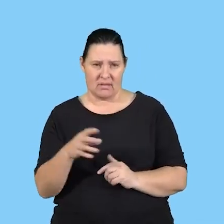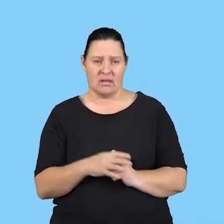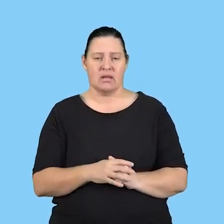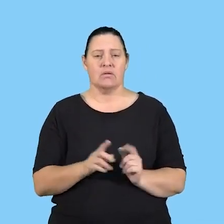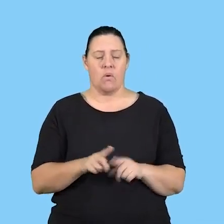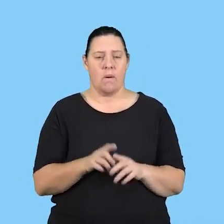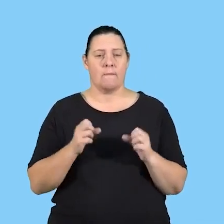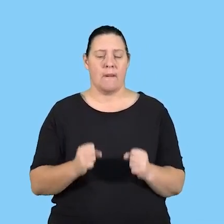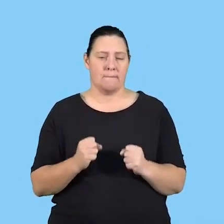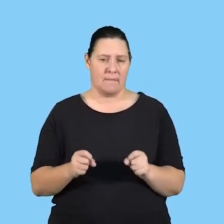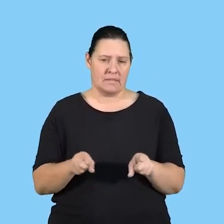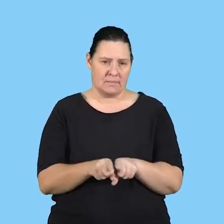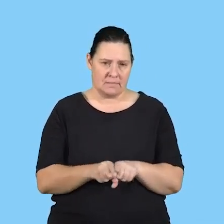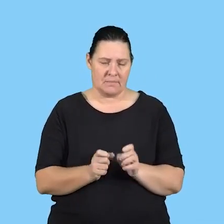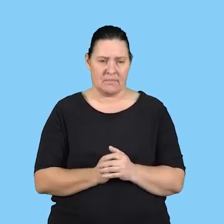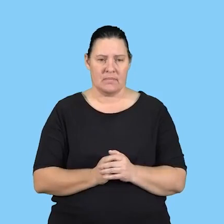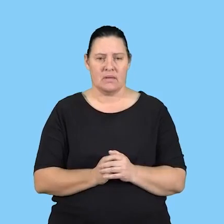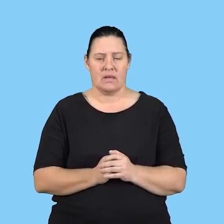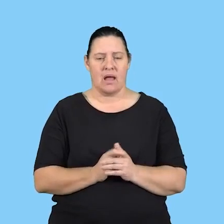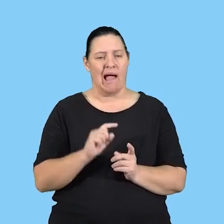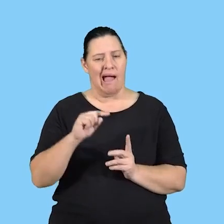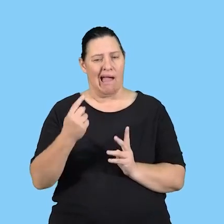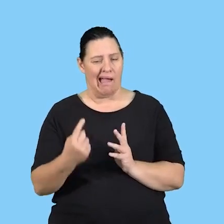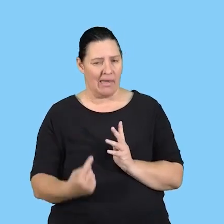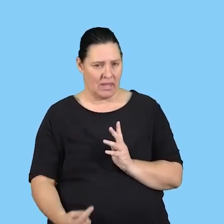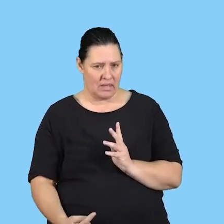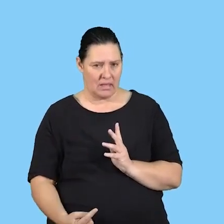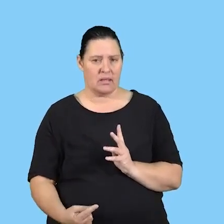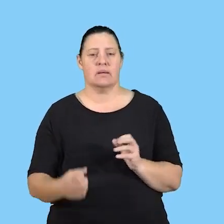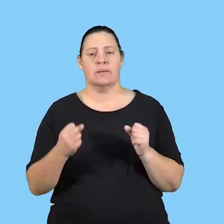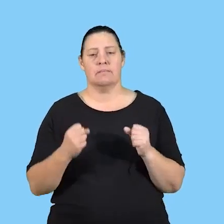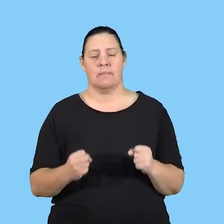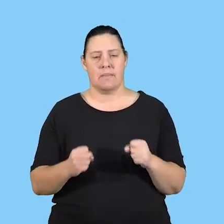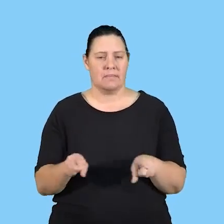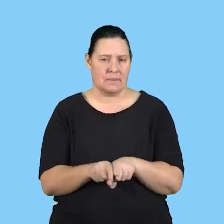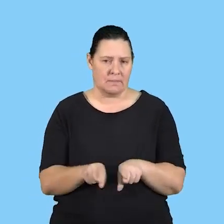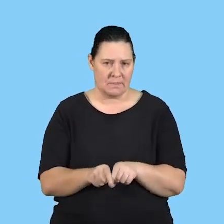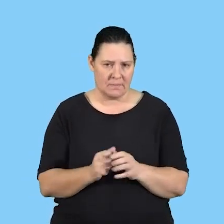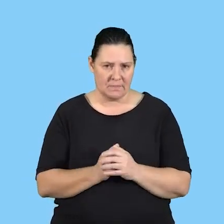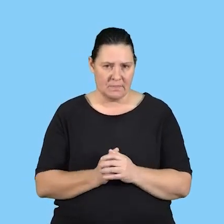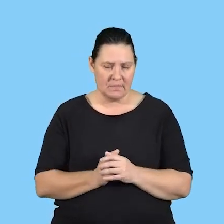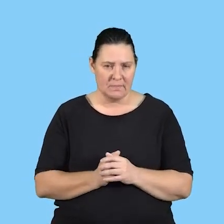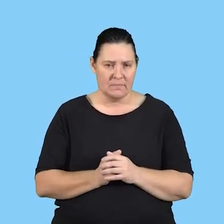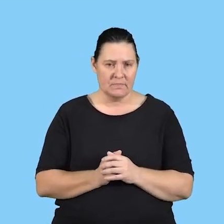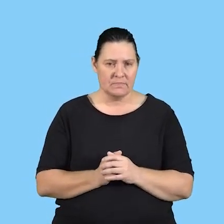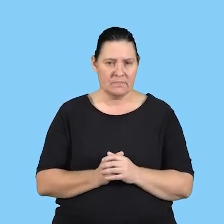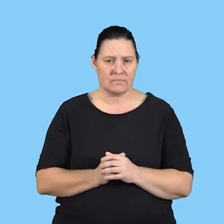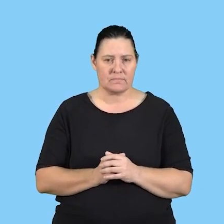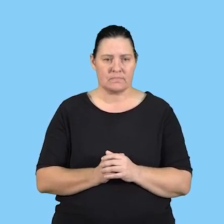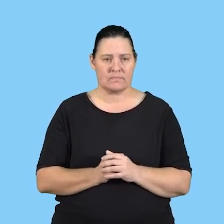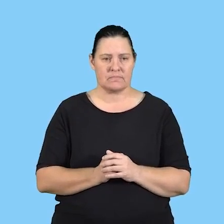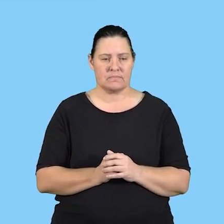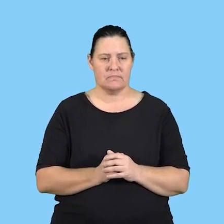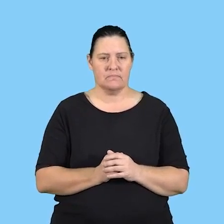elements, and it is retained as it is. And everything else is retained as it is,